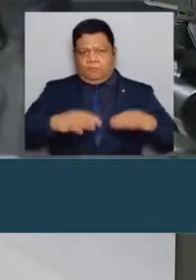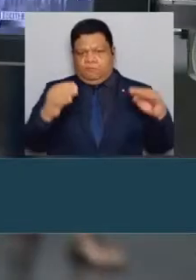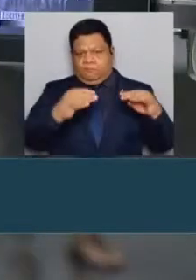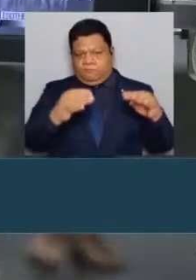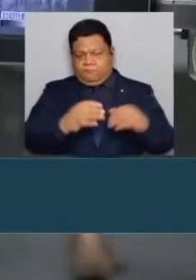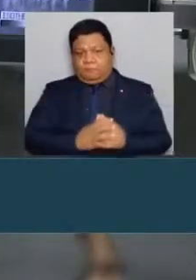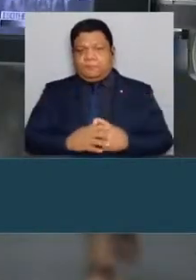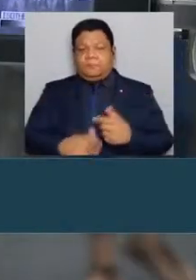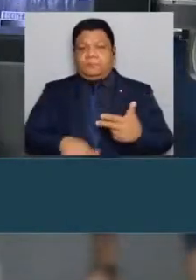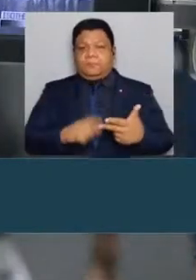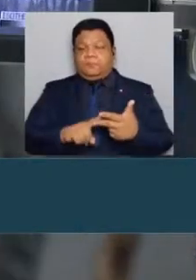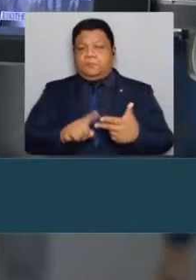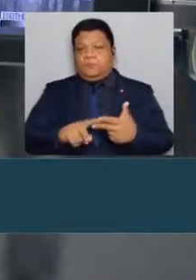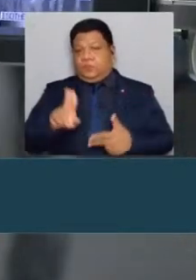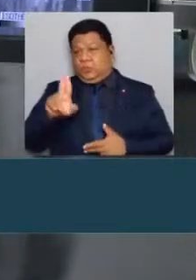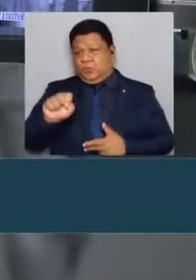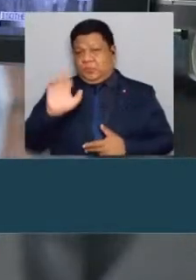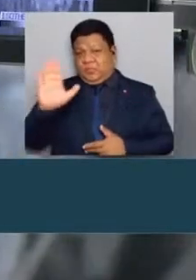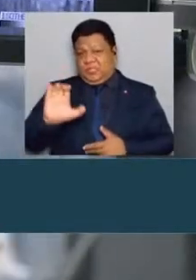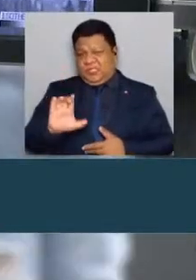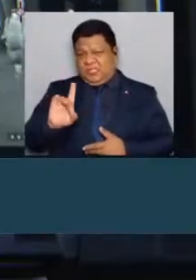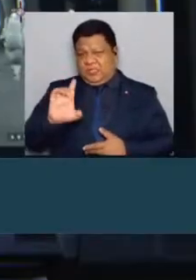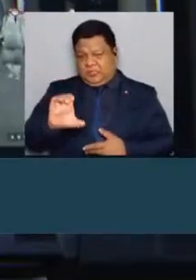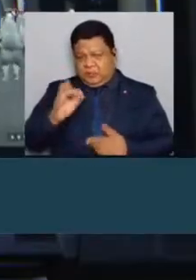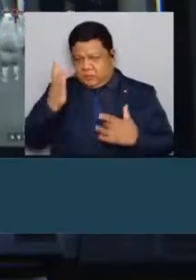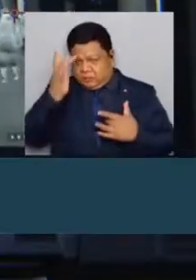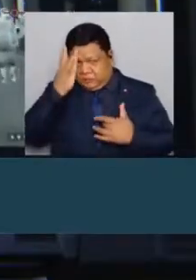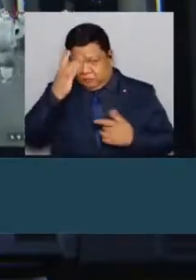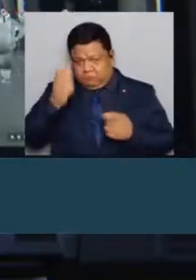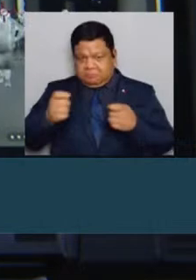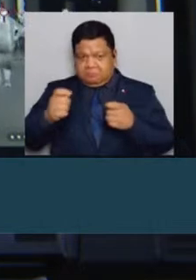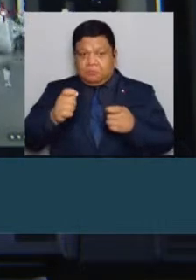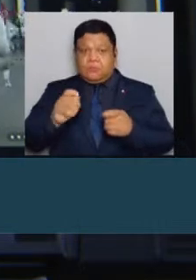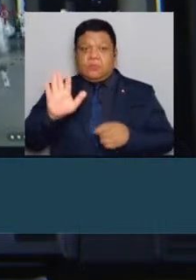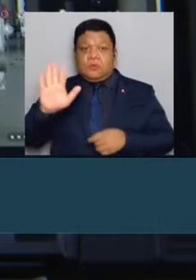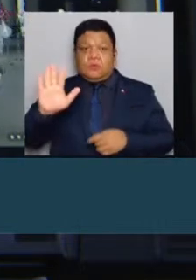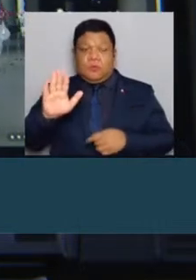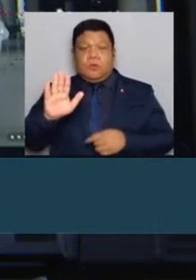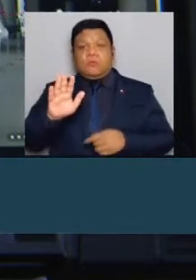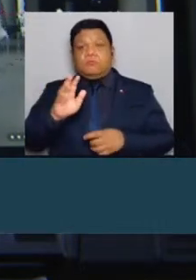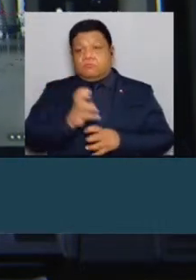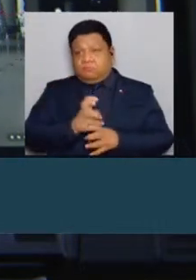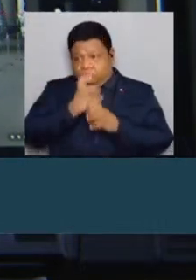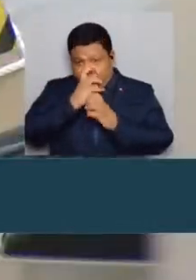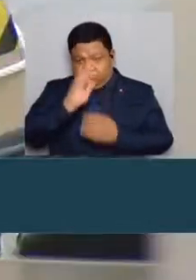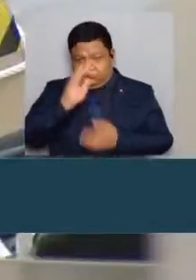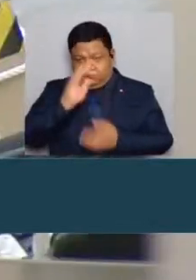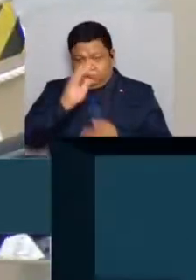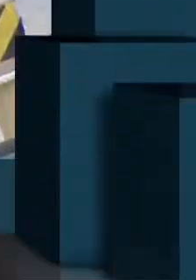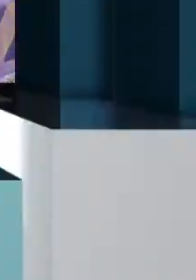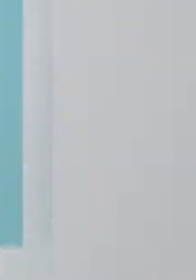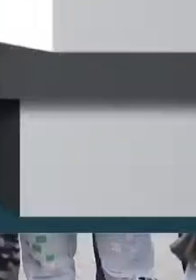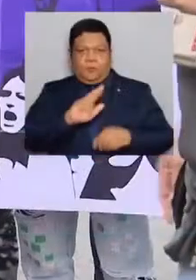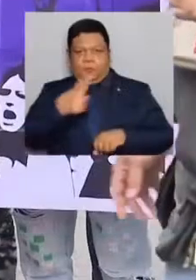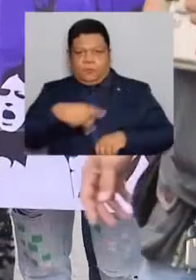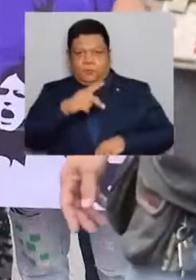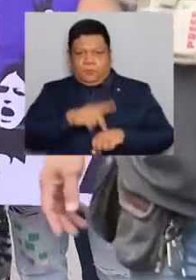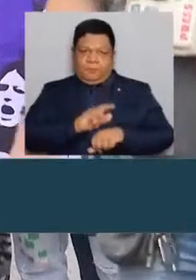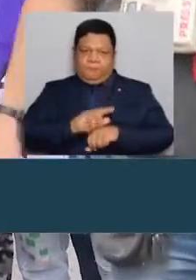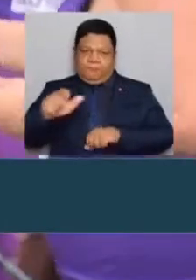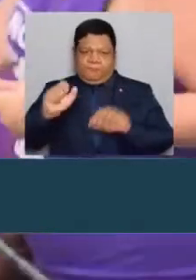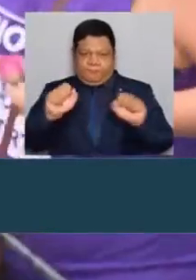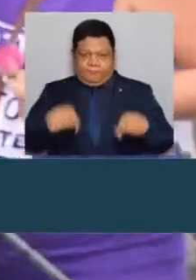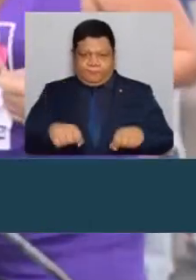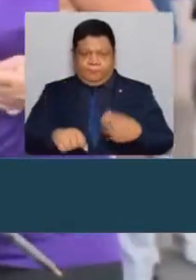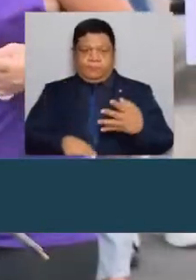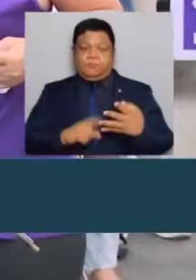The U.S. Centers for Disease Control and Prevention lowers its COVID-19 travel advisory on the Philippines.